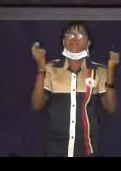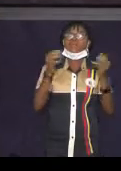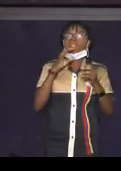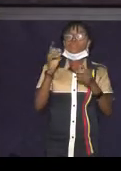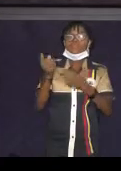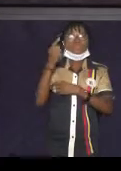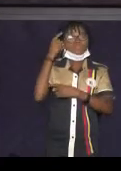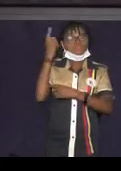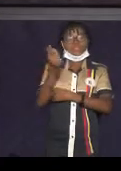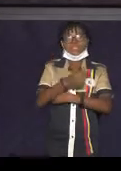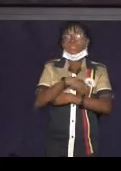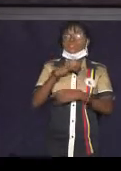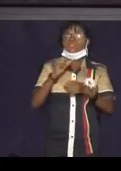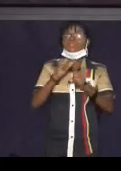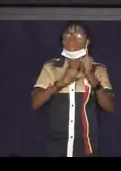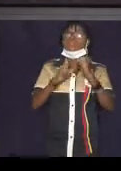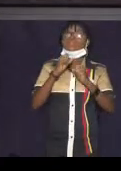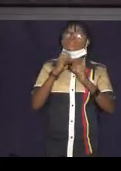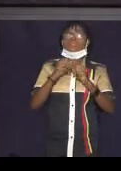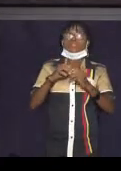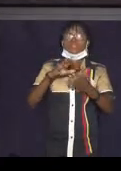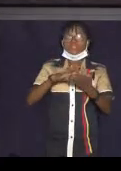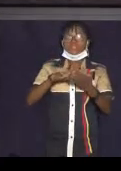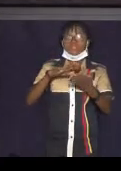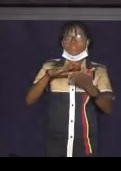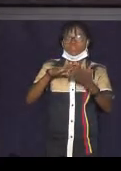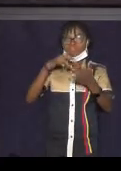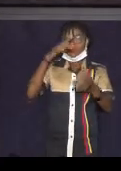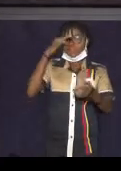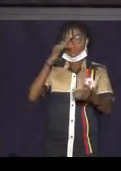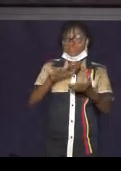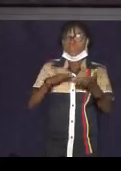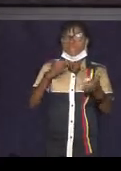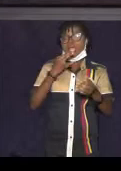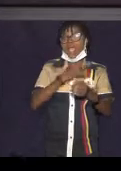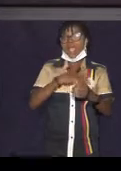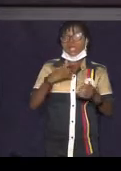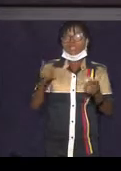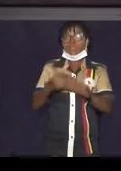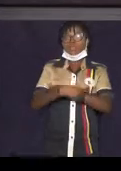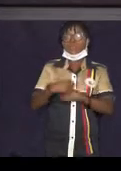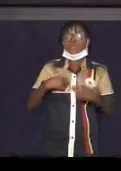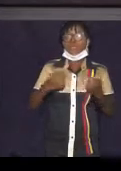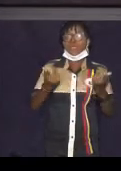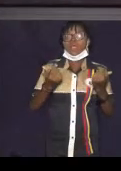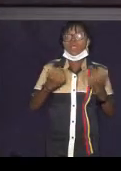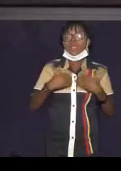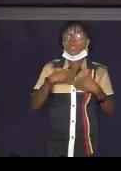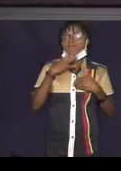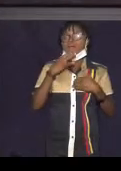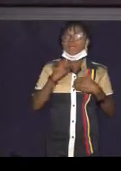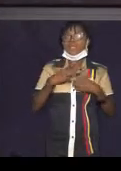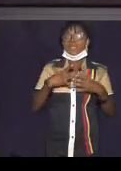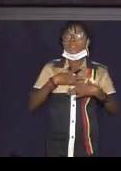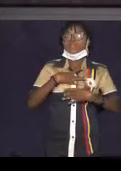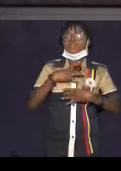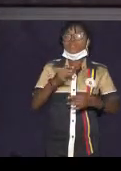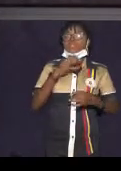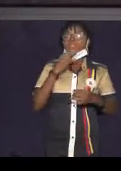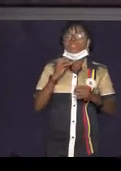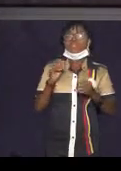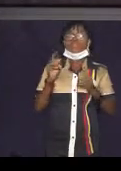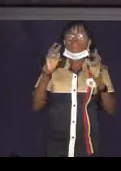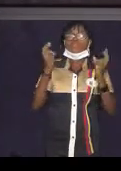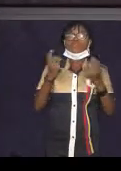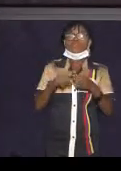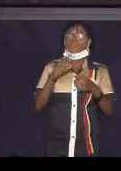today is social studies. Our subject for today is social studies, and today we have an interesting topic to be